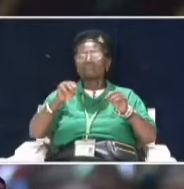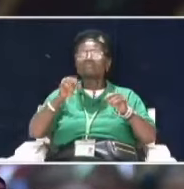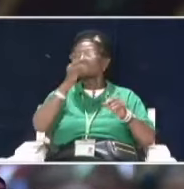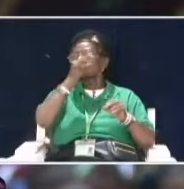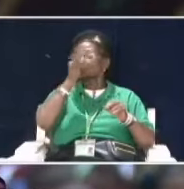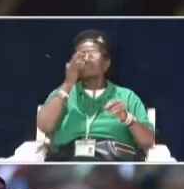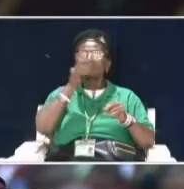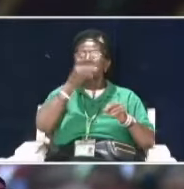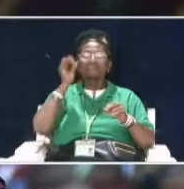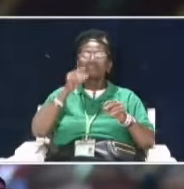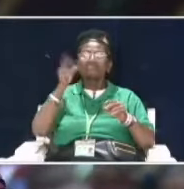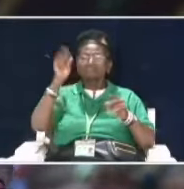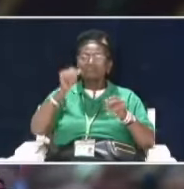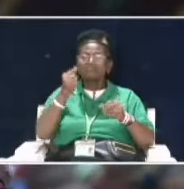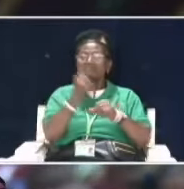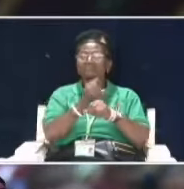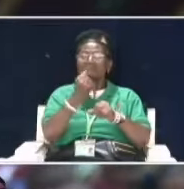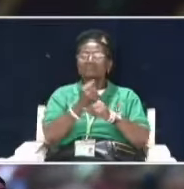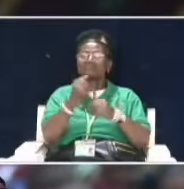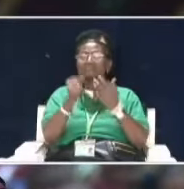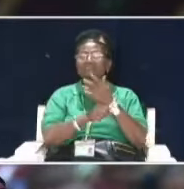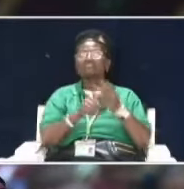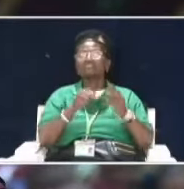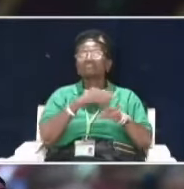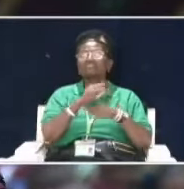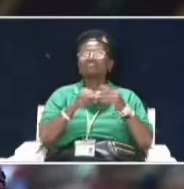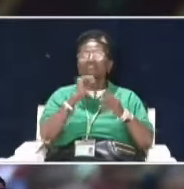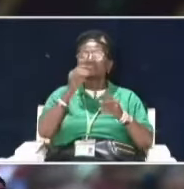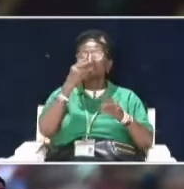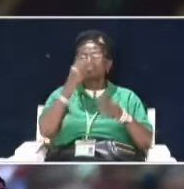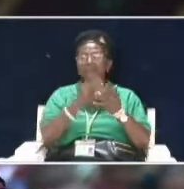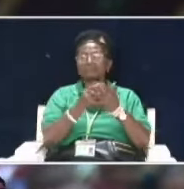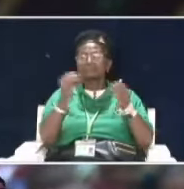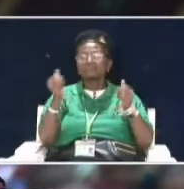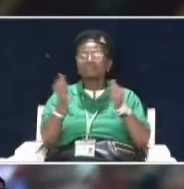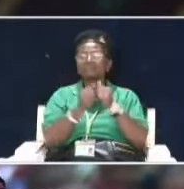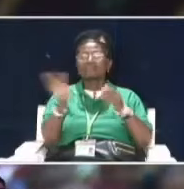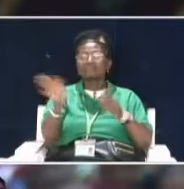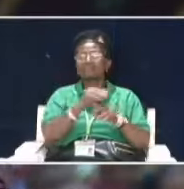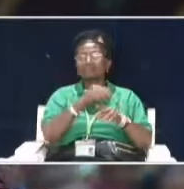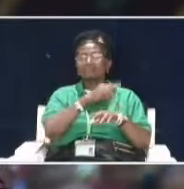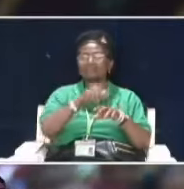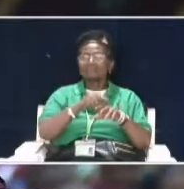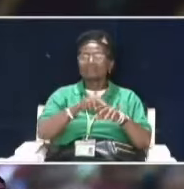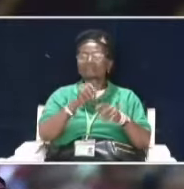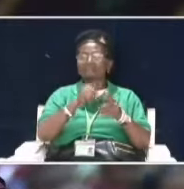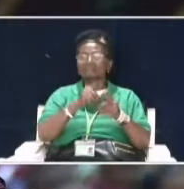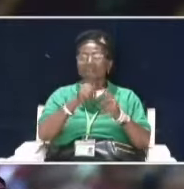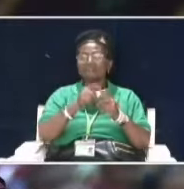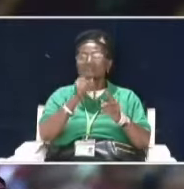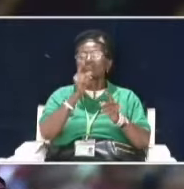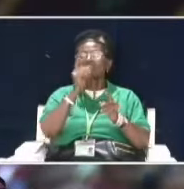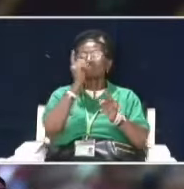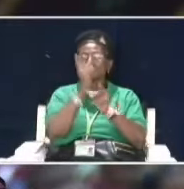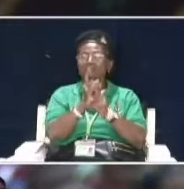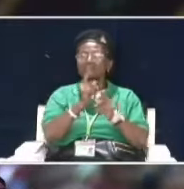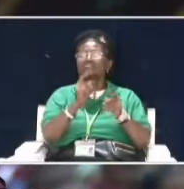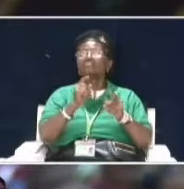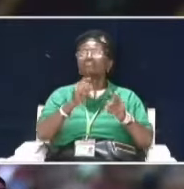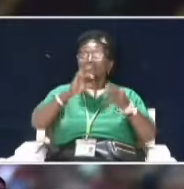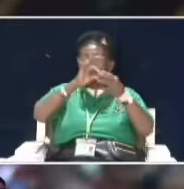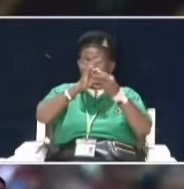no hardship. If all is well with your nation, then please just join me in praying for my own